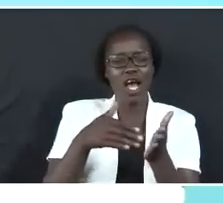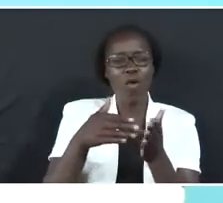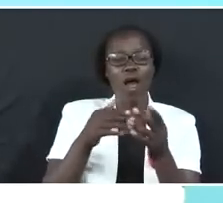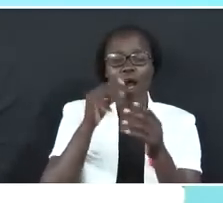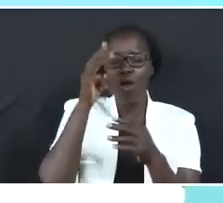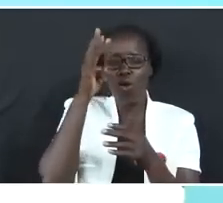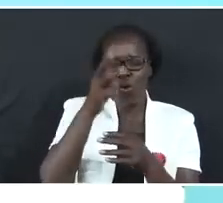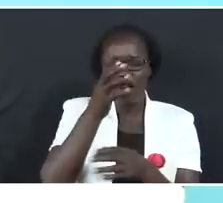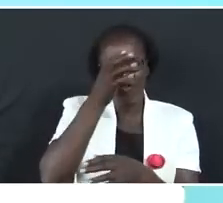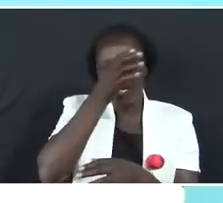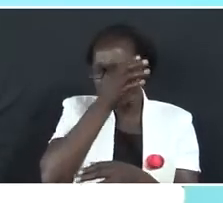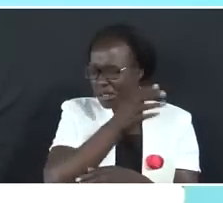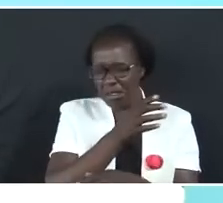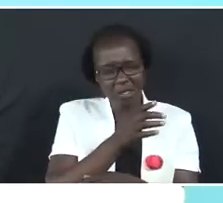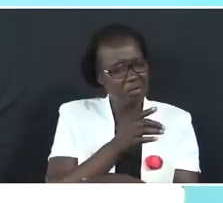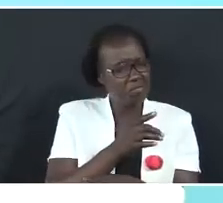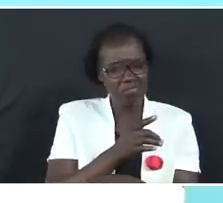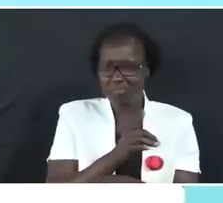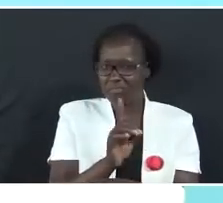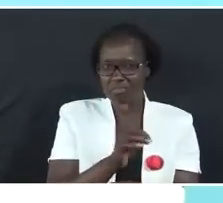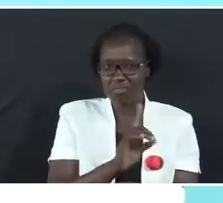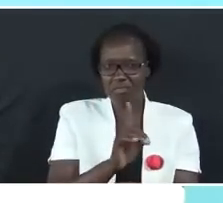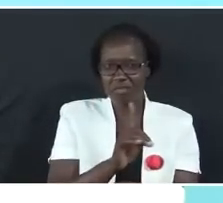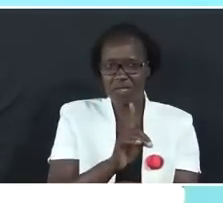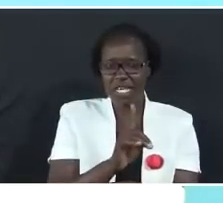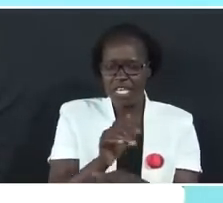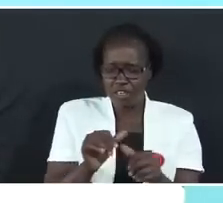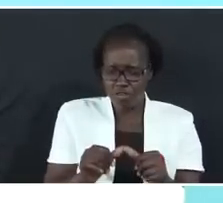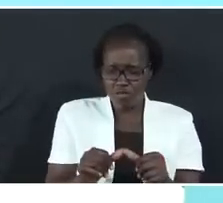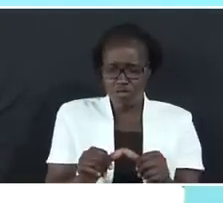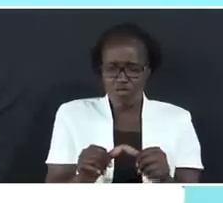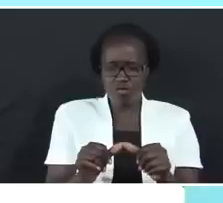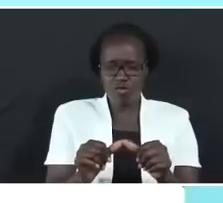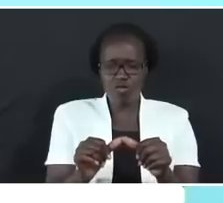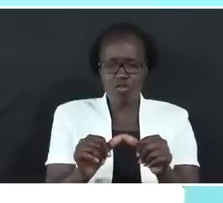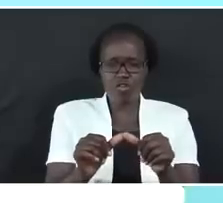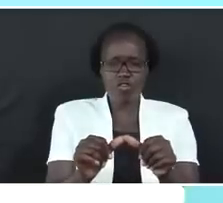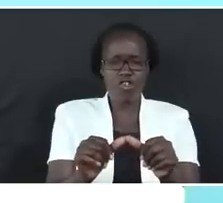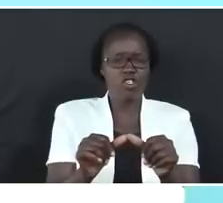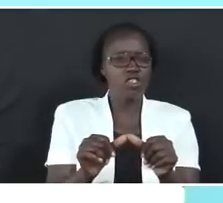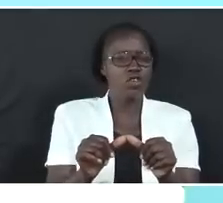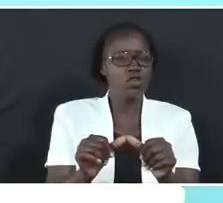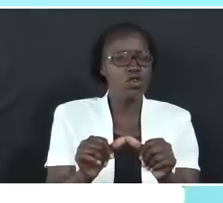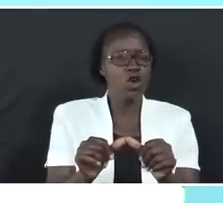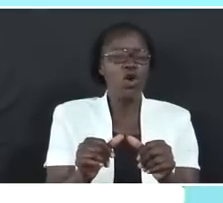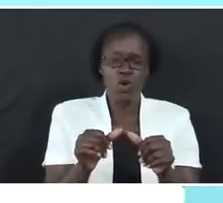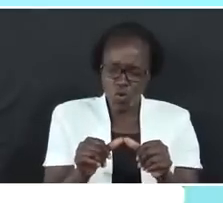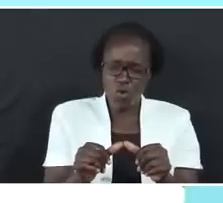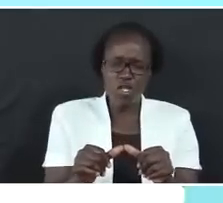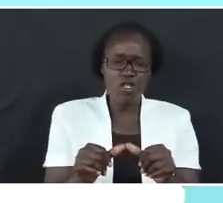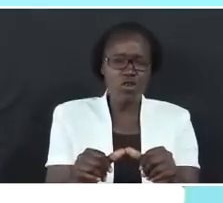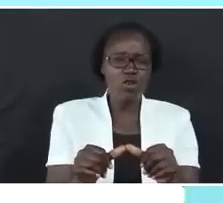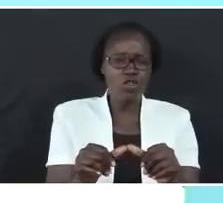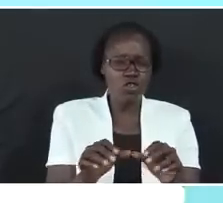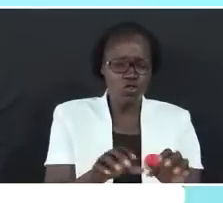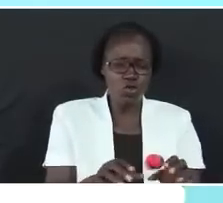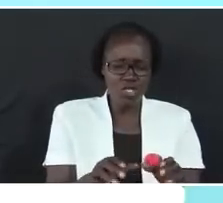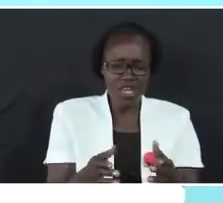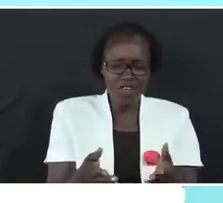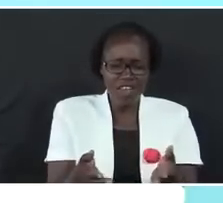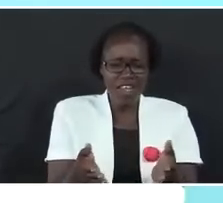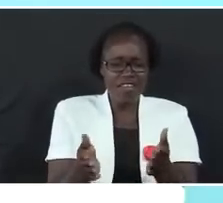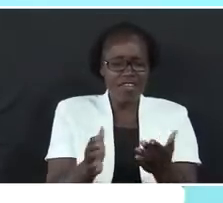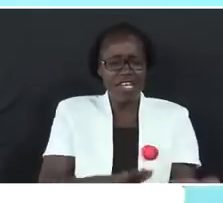willful ignorance. We will continue to suffer. Get me right. We will continue to perish. We